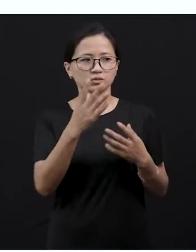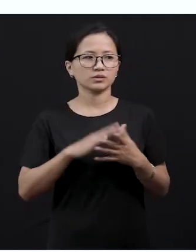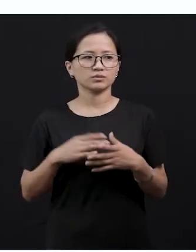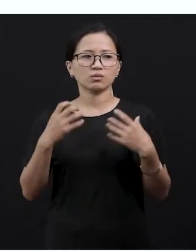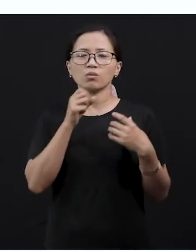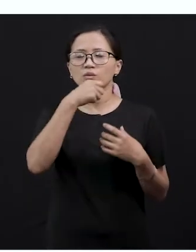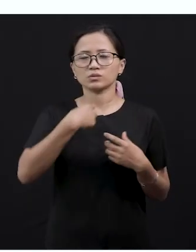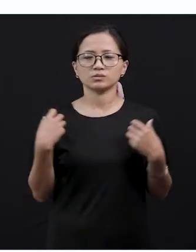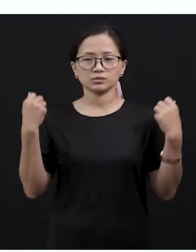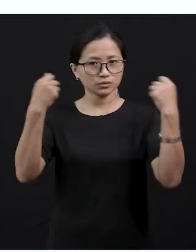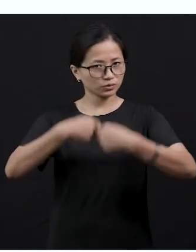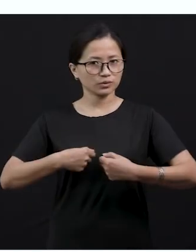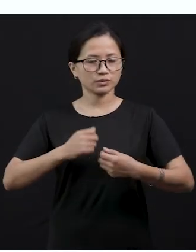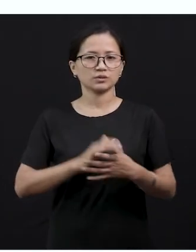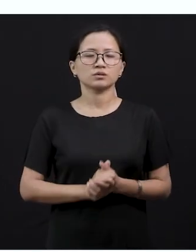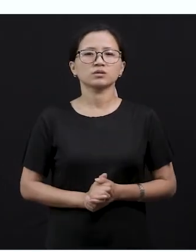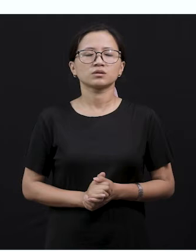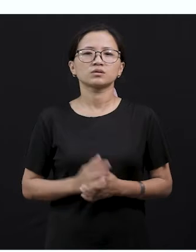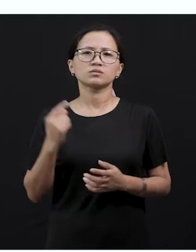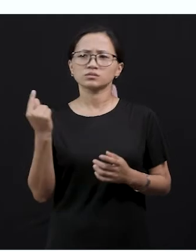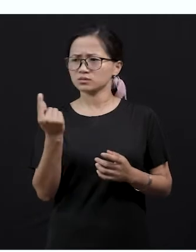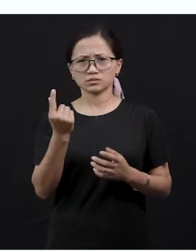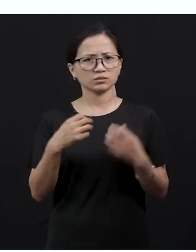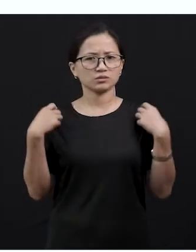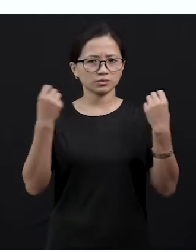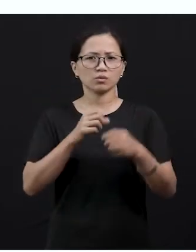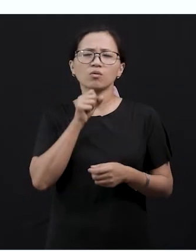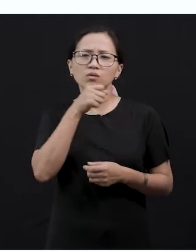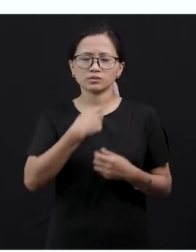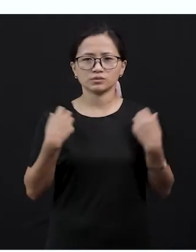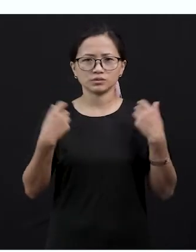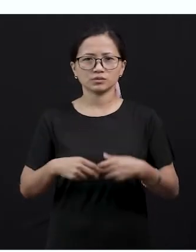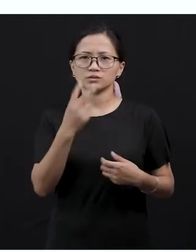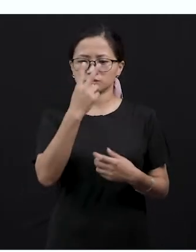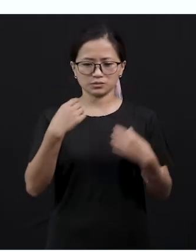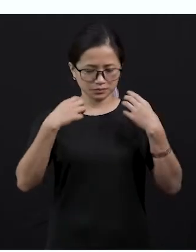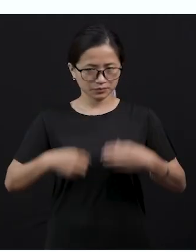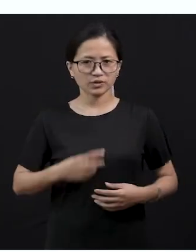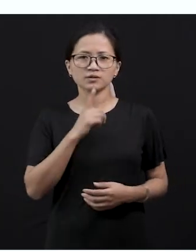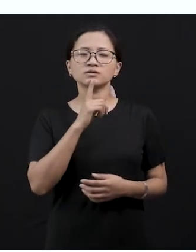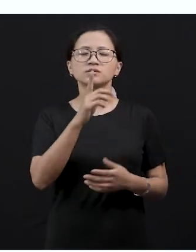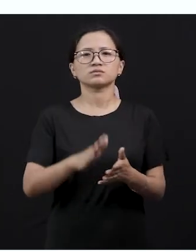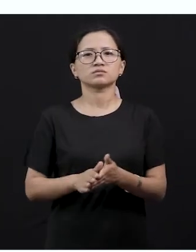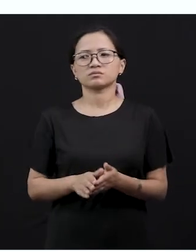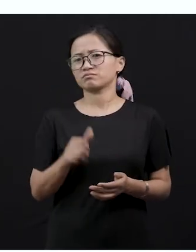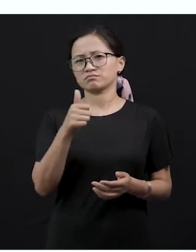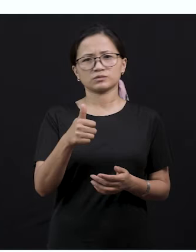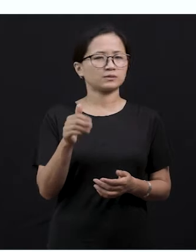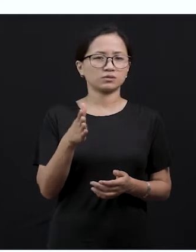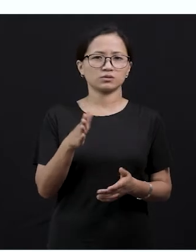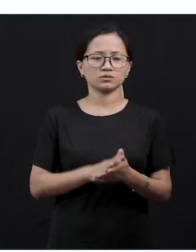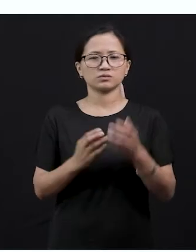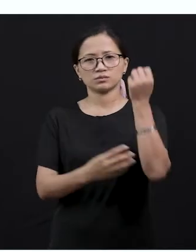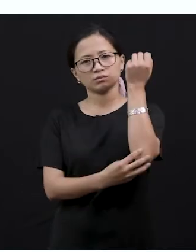cannot afford to buy a new dress. So she is wearing at the old dress and looking at her dress say that it is not nice to